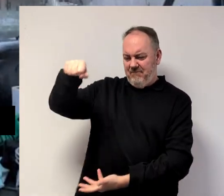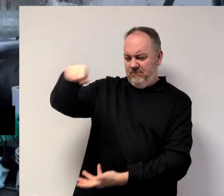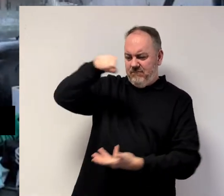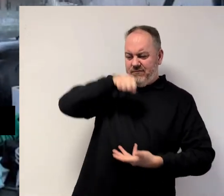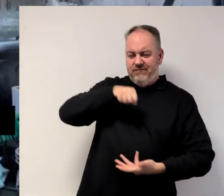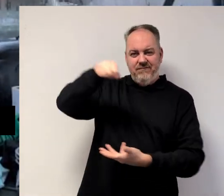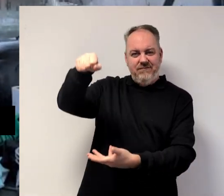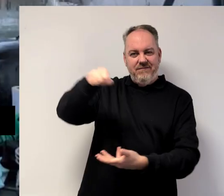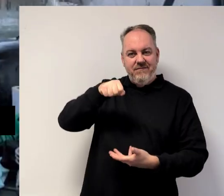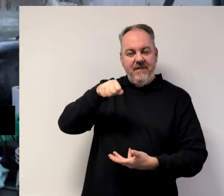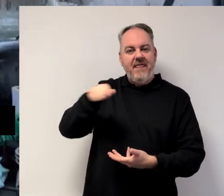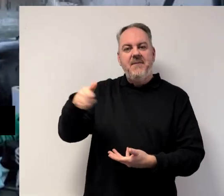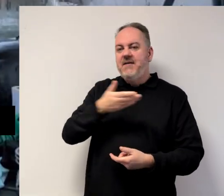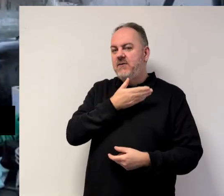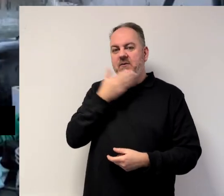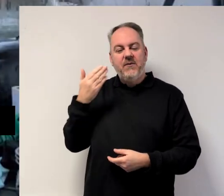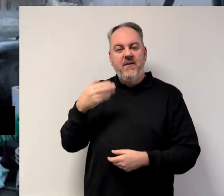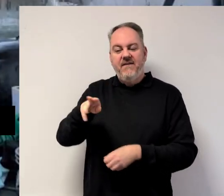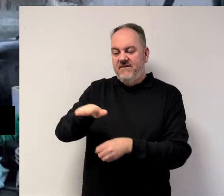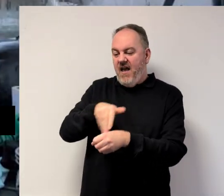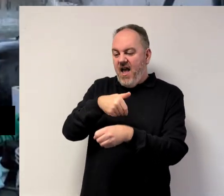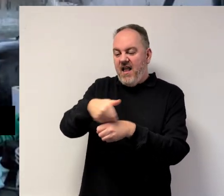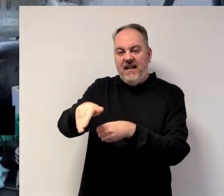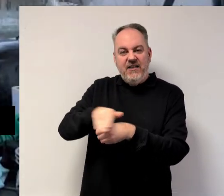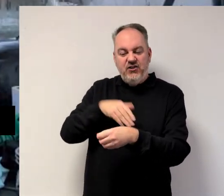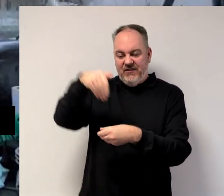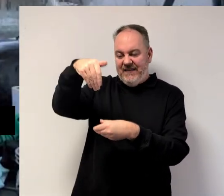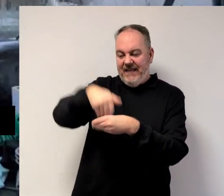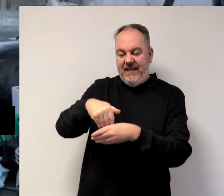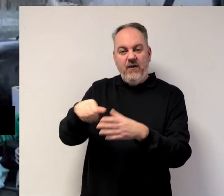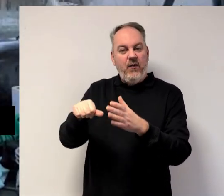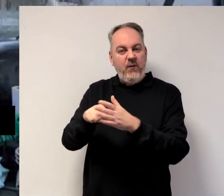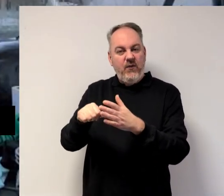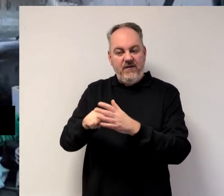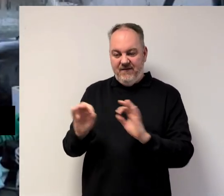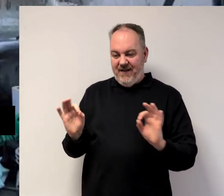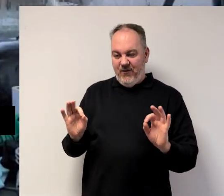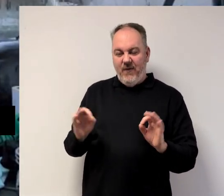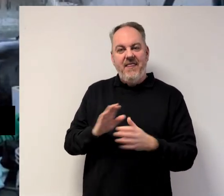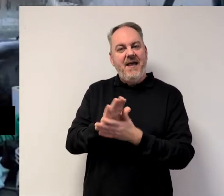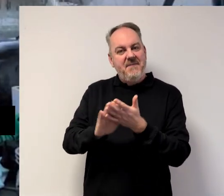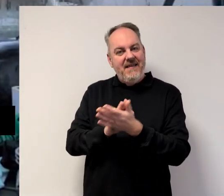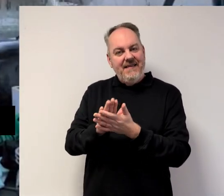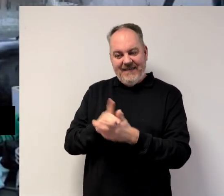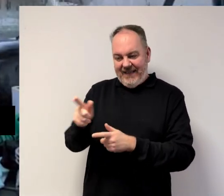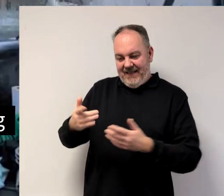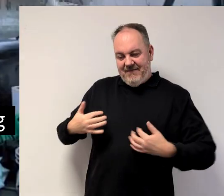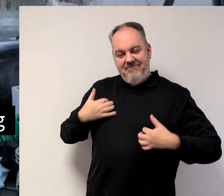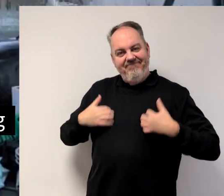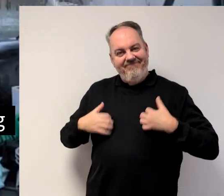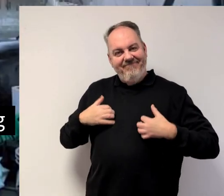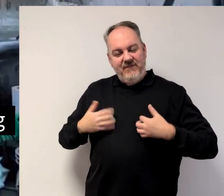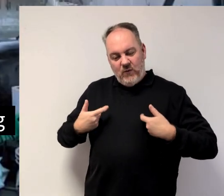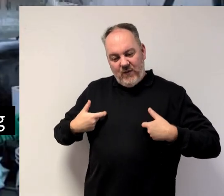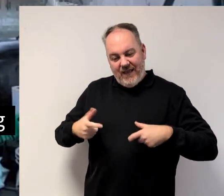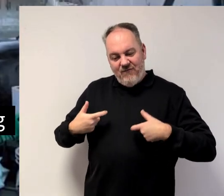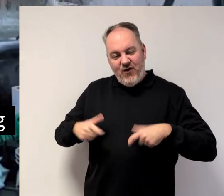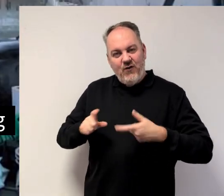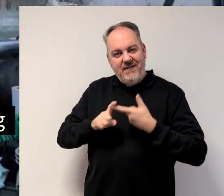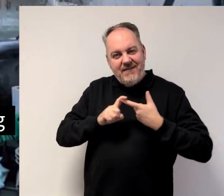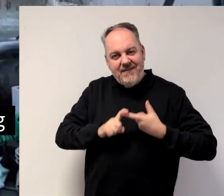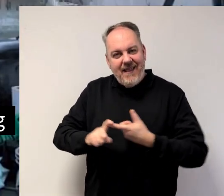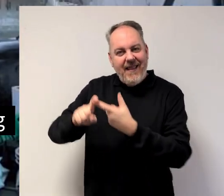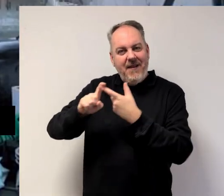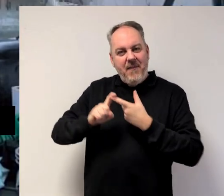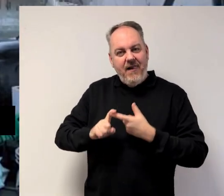included, so that closes his sustainably cycle, and it helps us because we don't have the cost